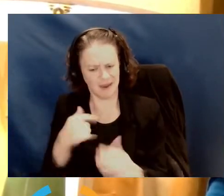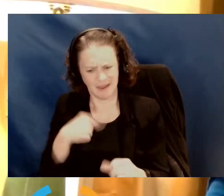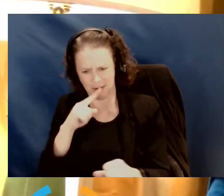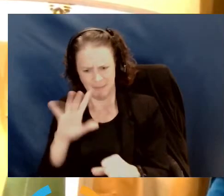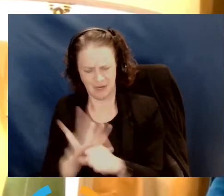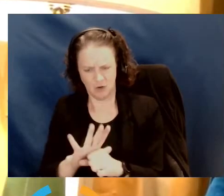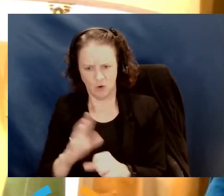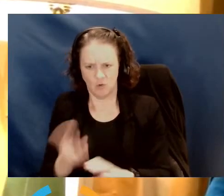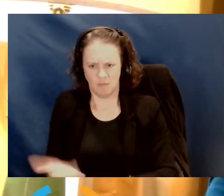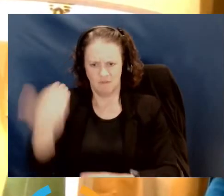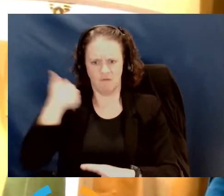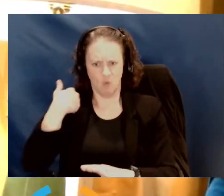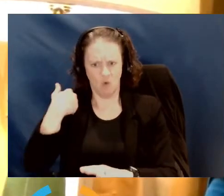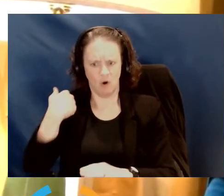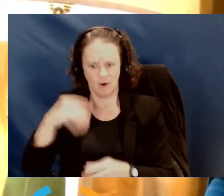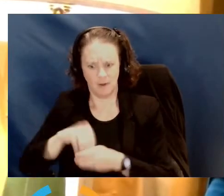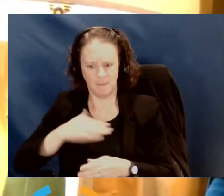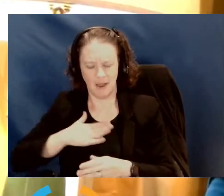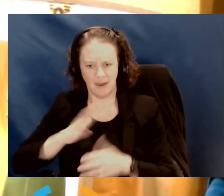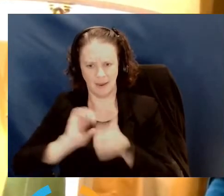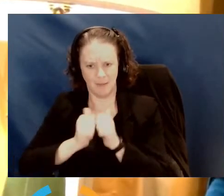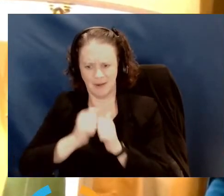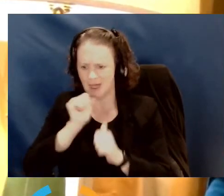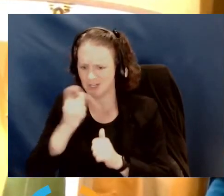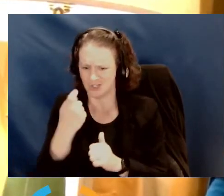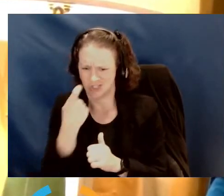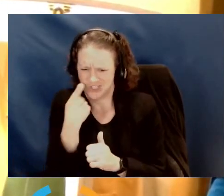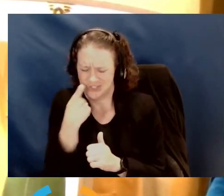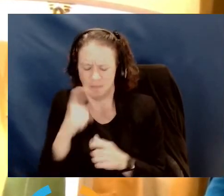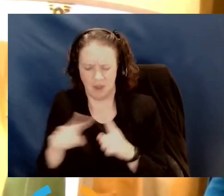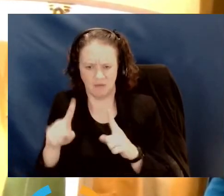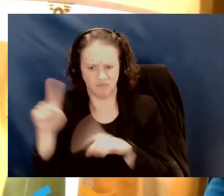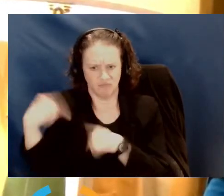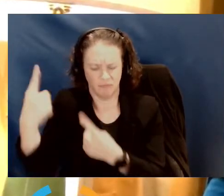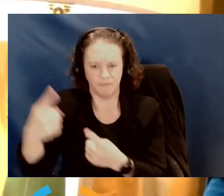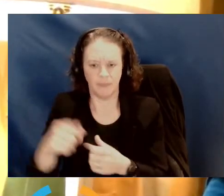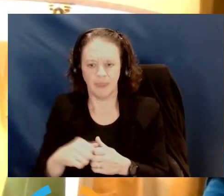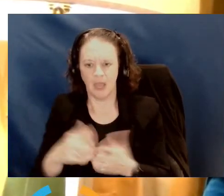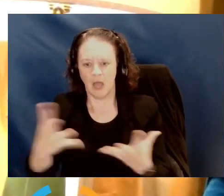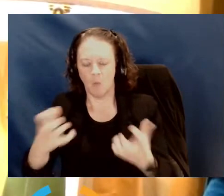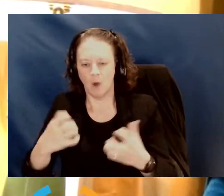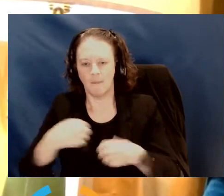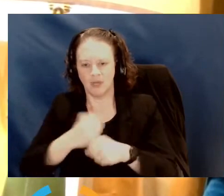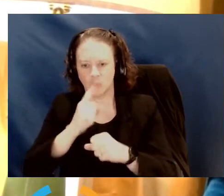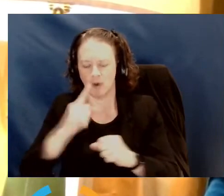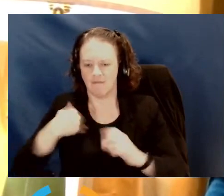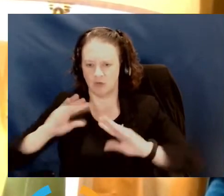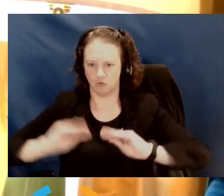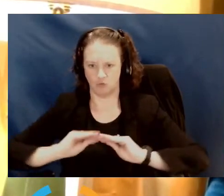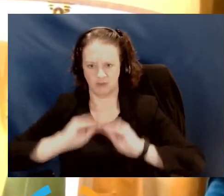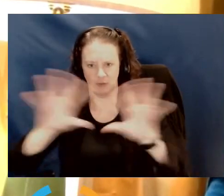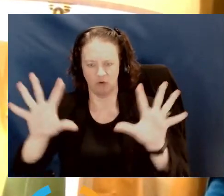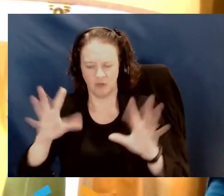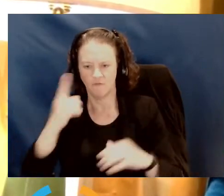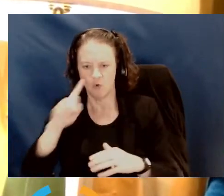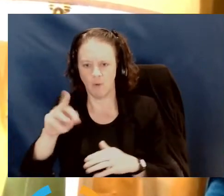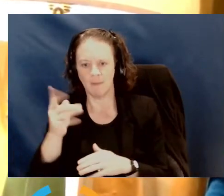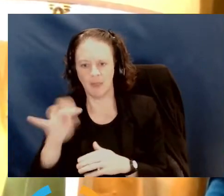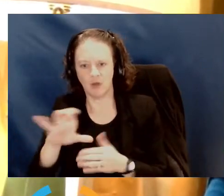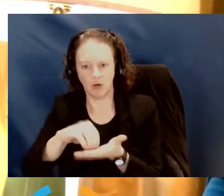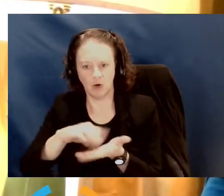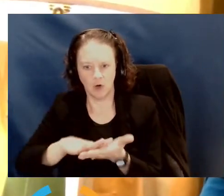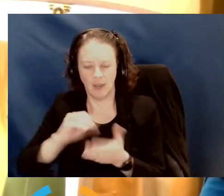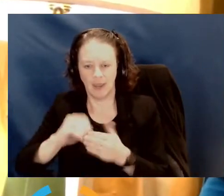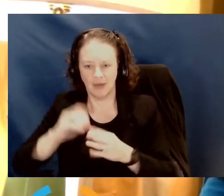just lately. I'm dedicated to transparency in public records and have created the Oregon Transparency website over a decade